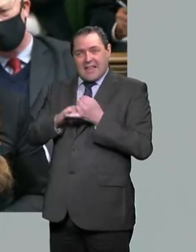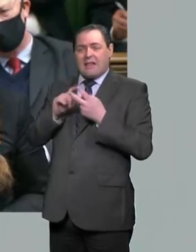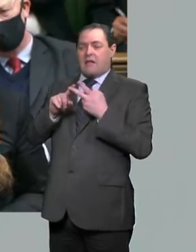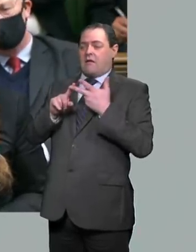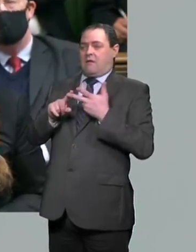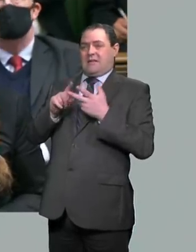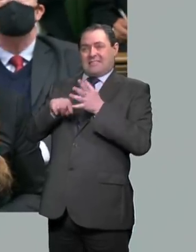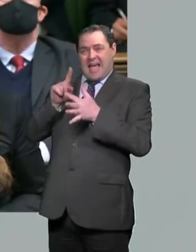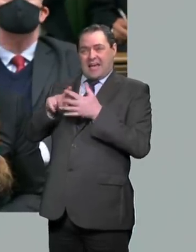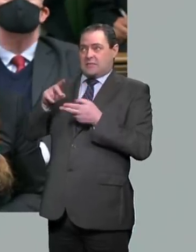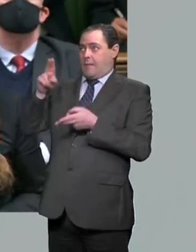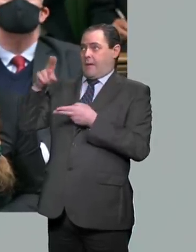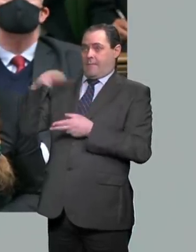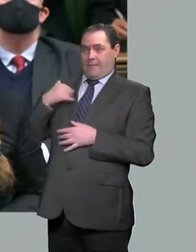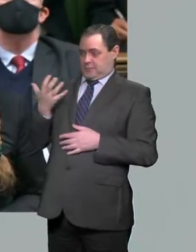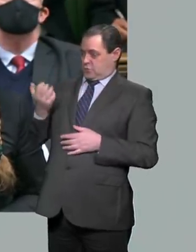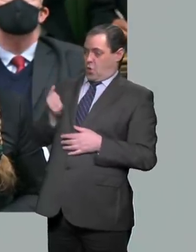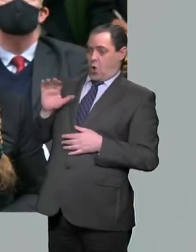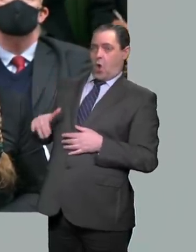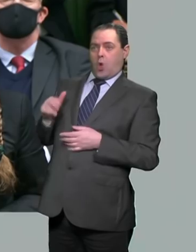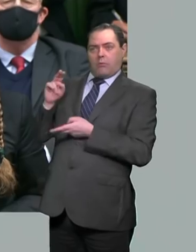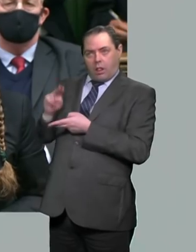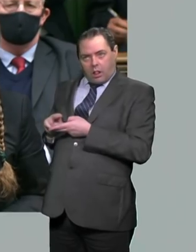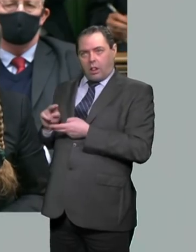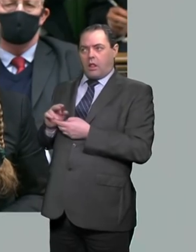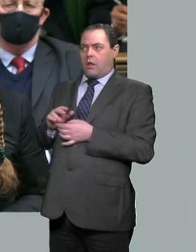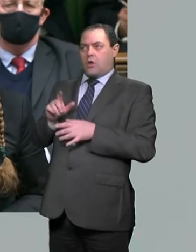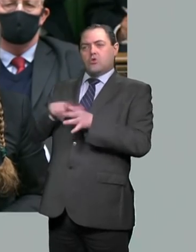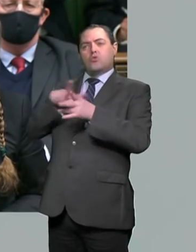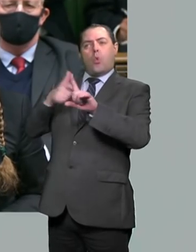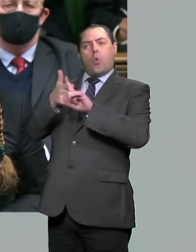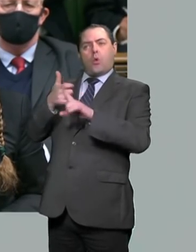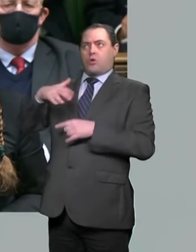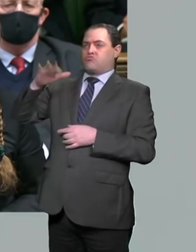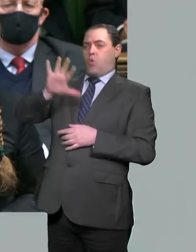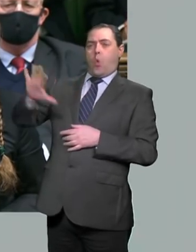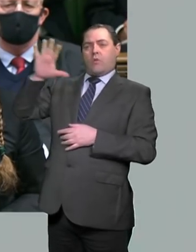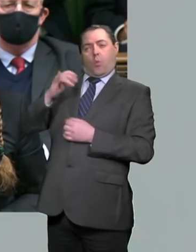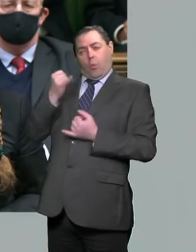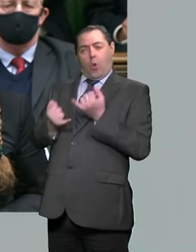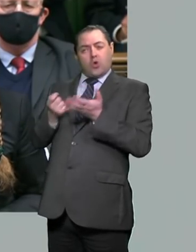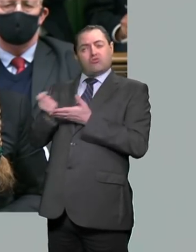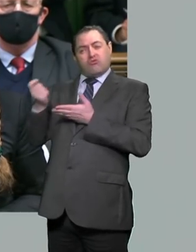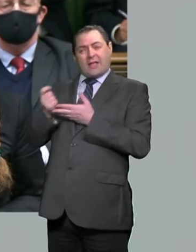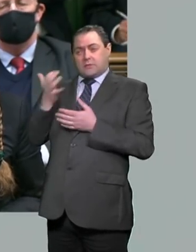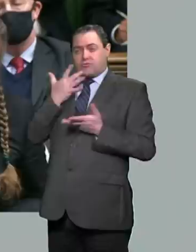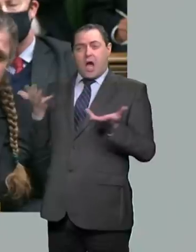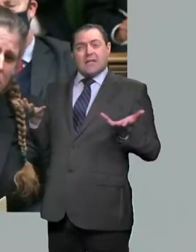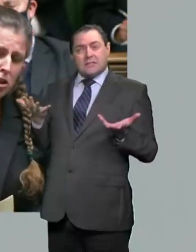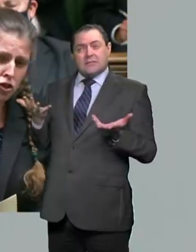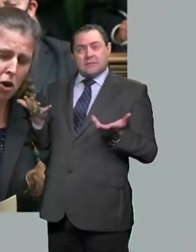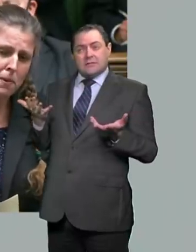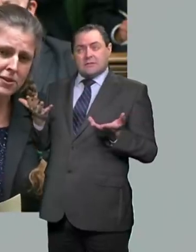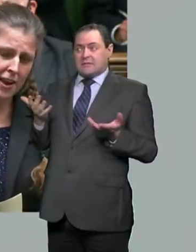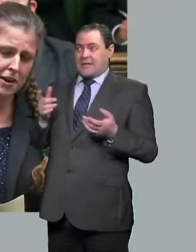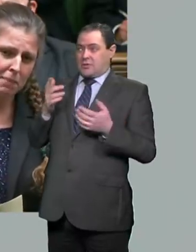up. In York, the rent prices are the highest now in the north and some of the highest in the country. And York is now in